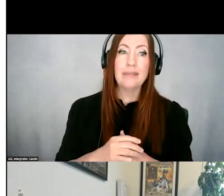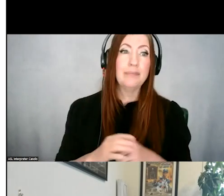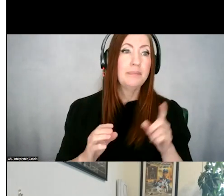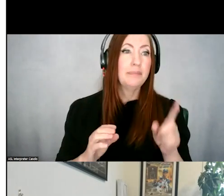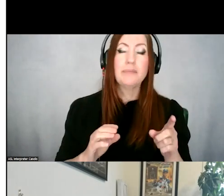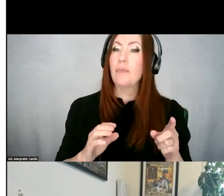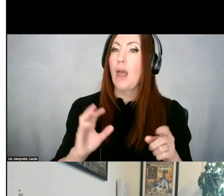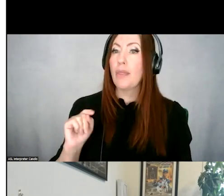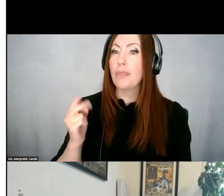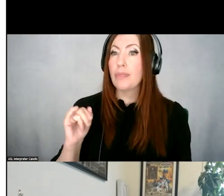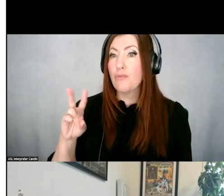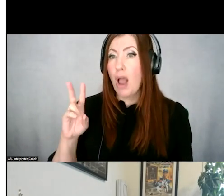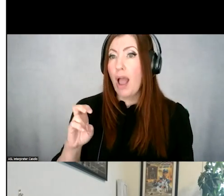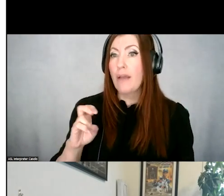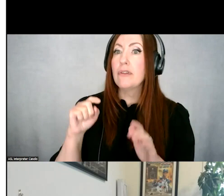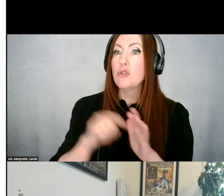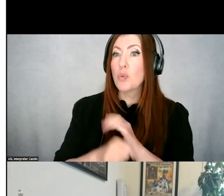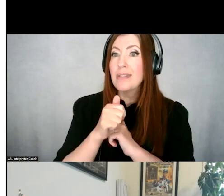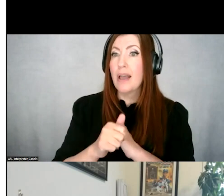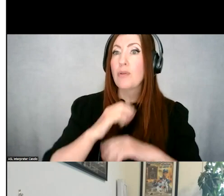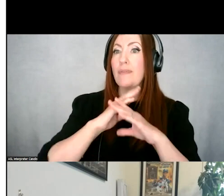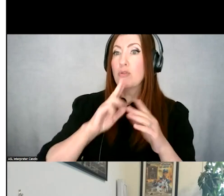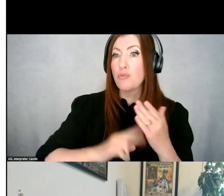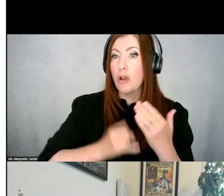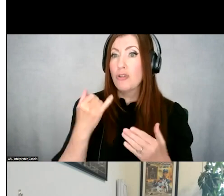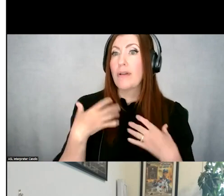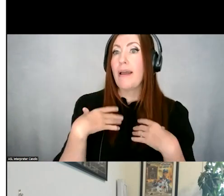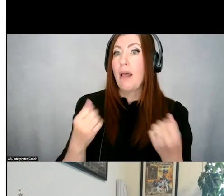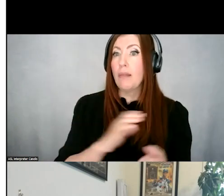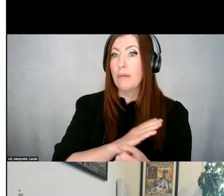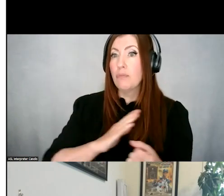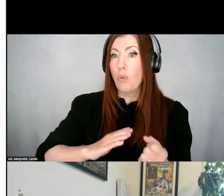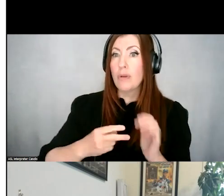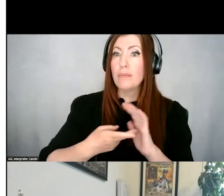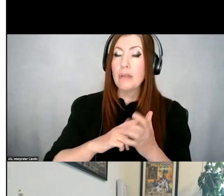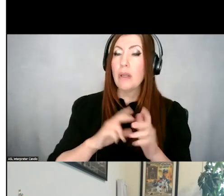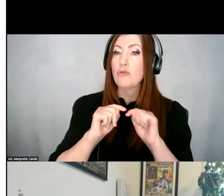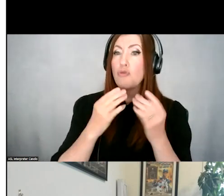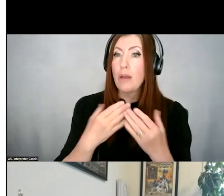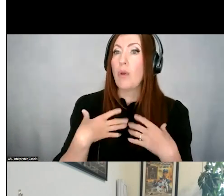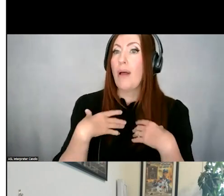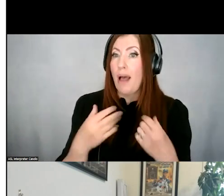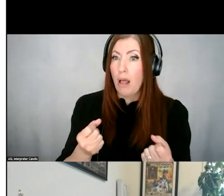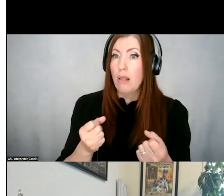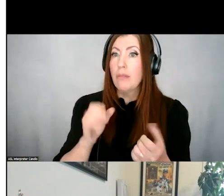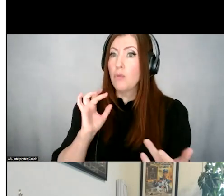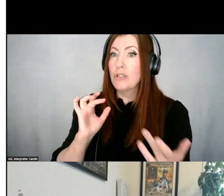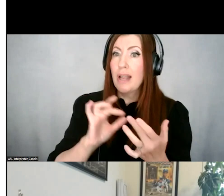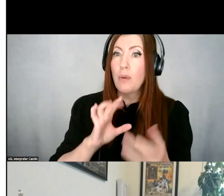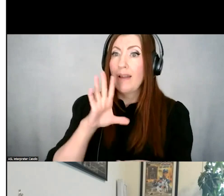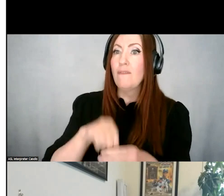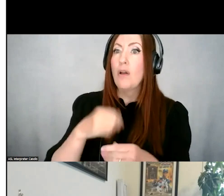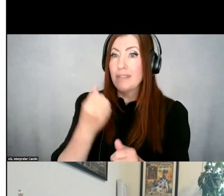So Thrive, again, is the suicide prevention project at the health board. It stands for Tribal Health, Reaching Out Involves